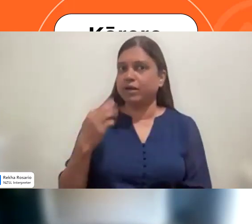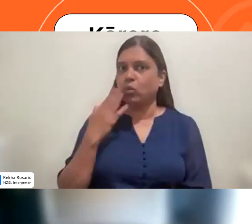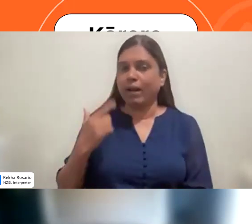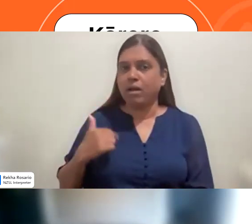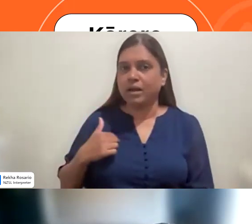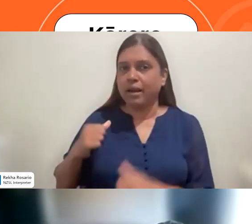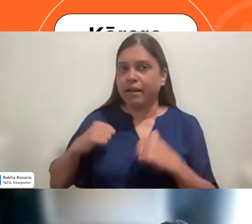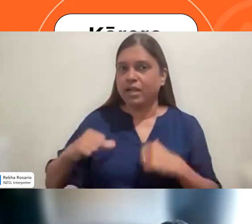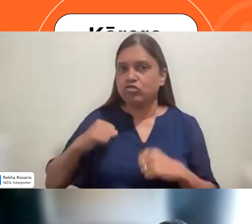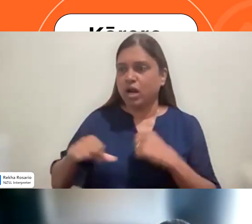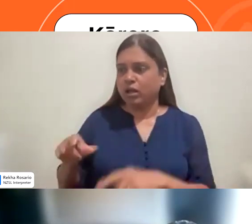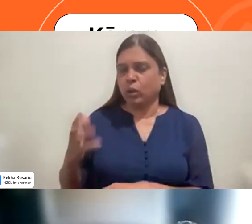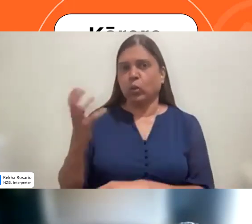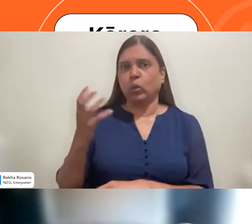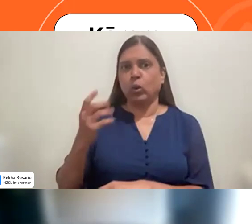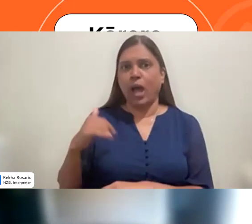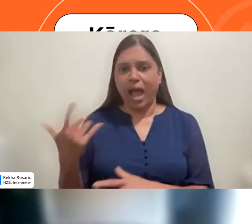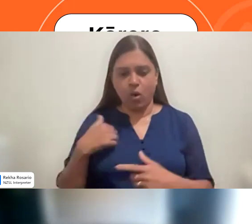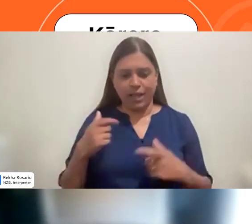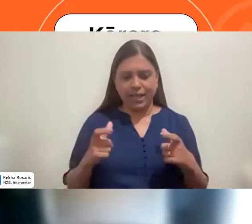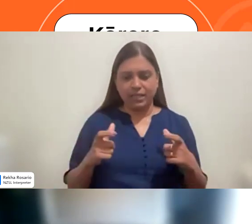now control everything in my home.